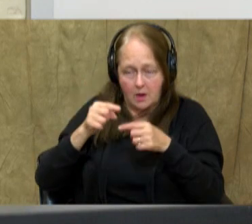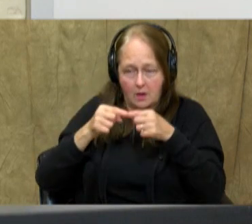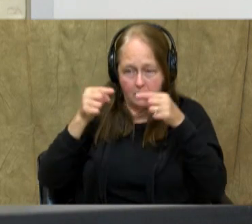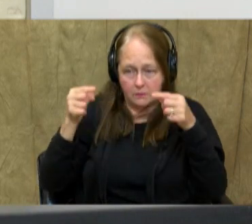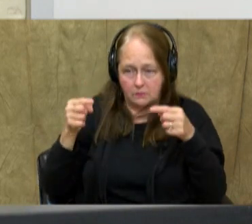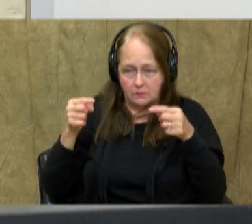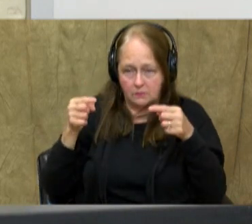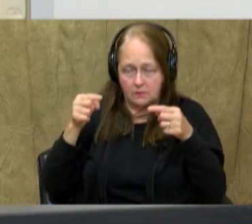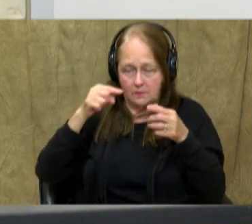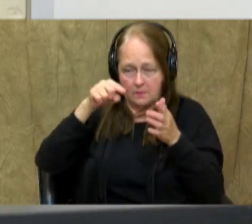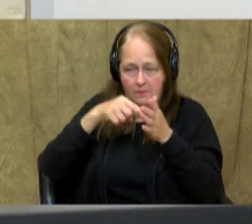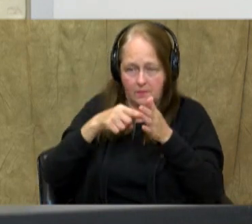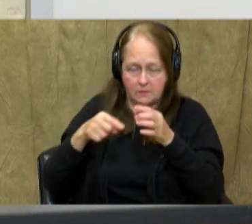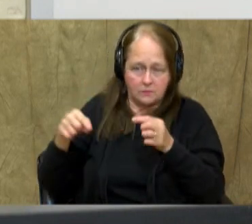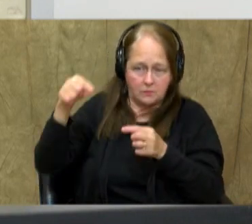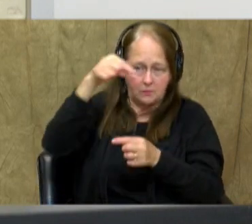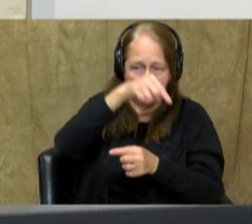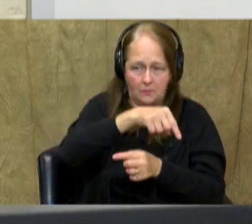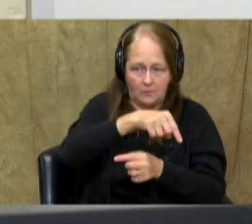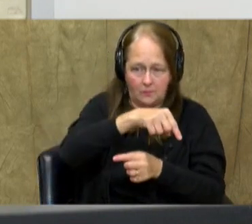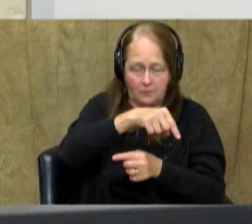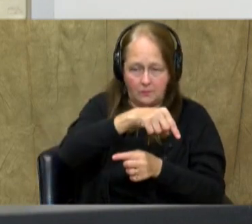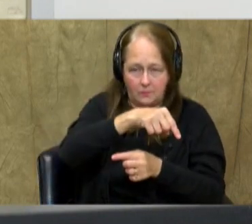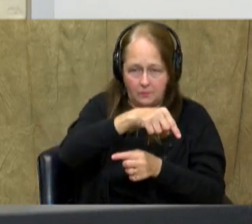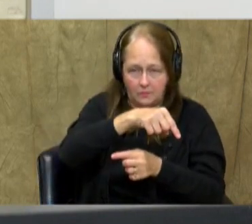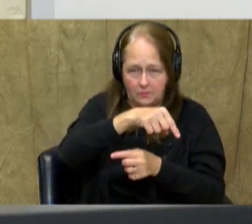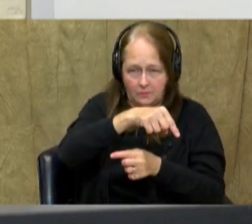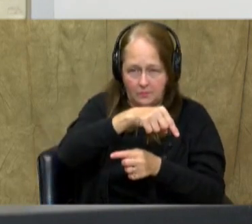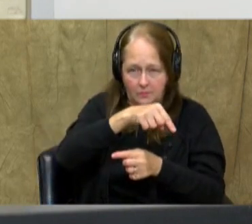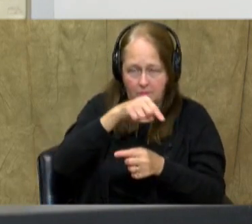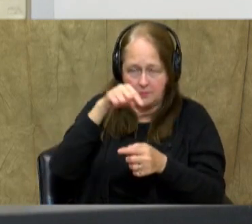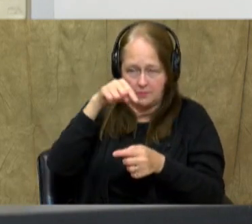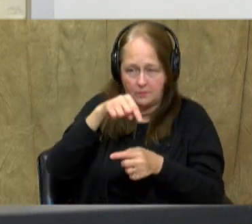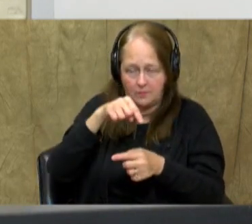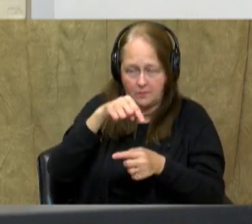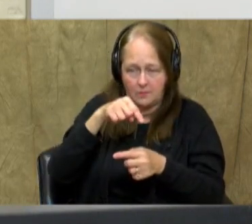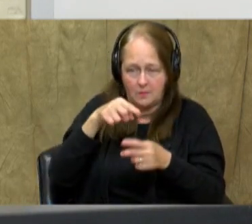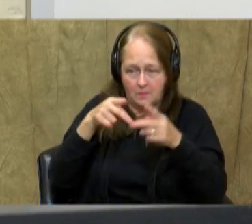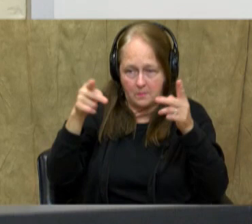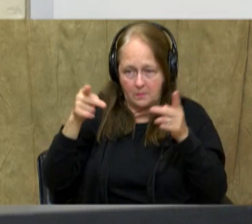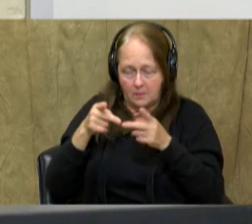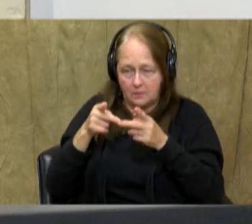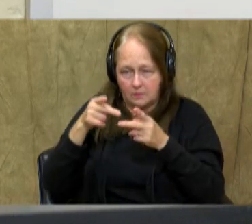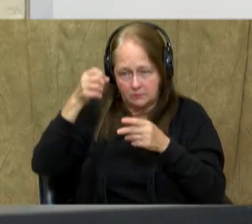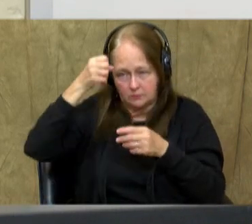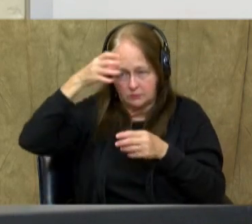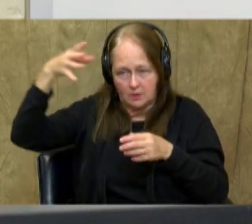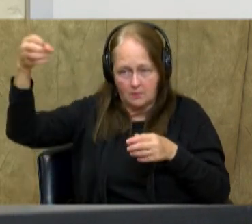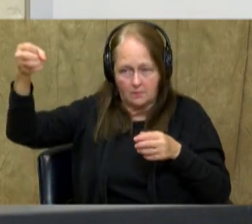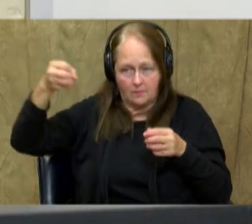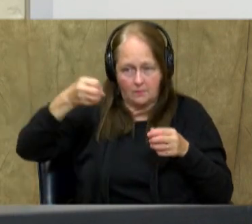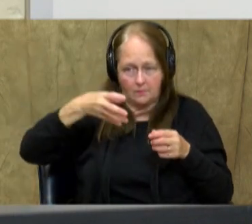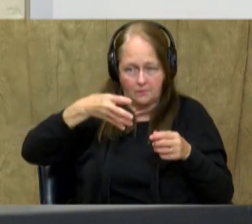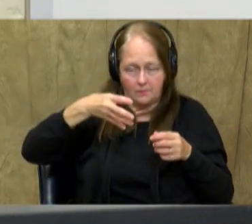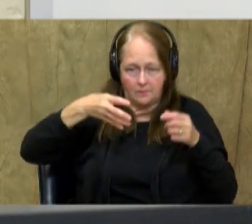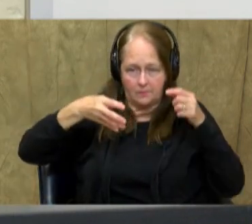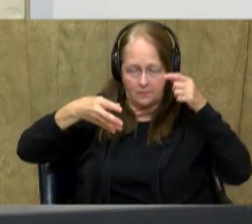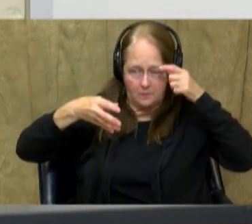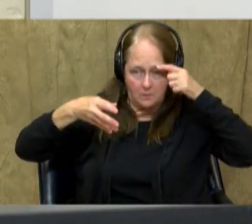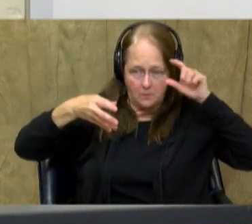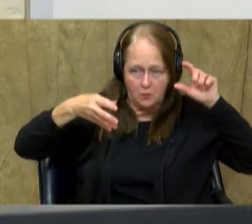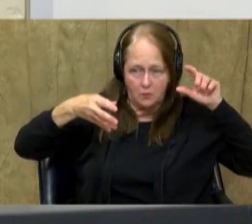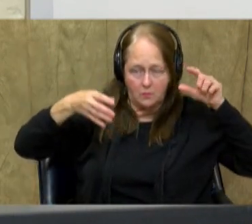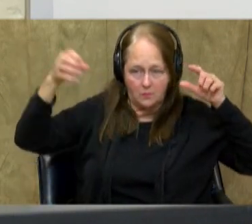in this position behind the Earth. And in this position, the sunlight is striking the moon from